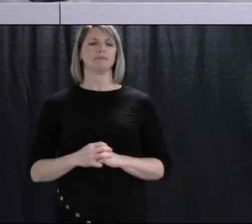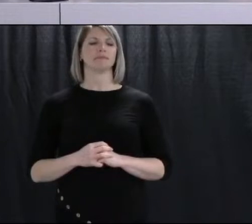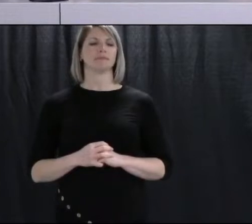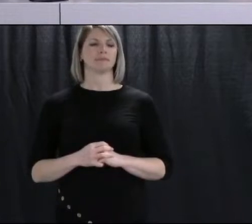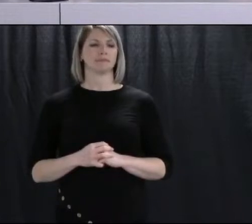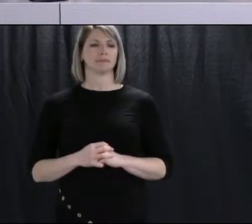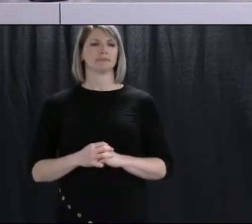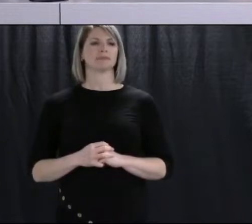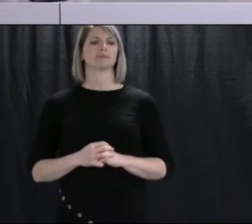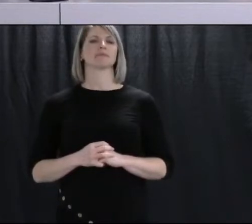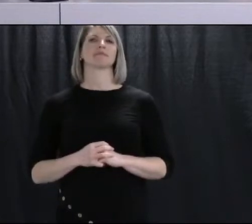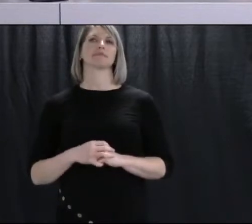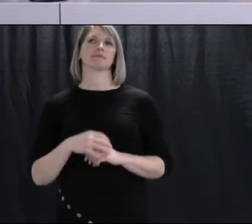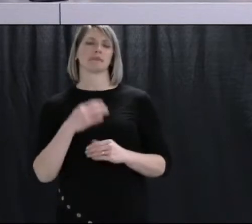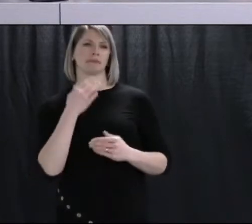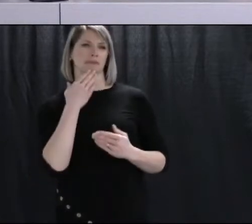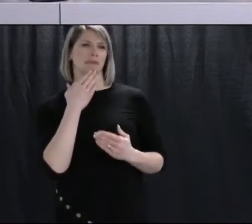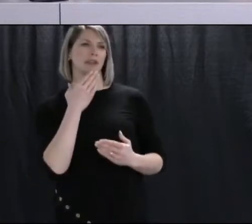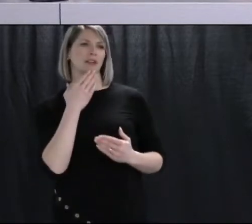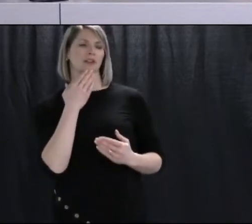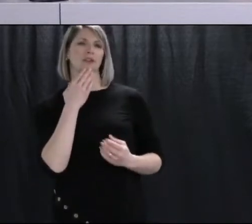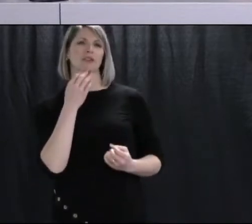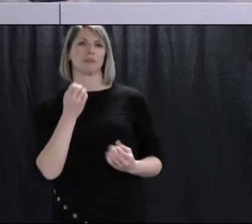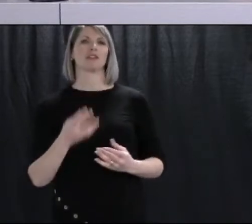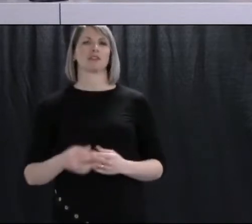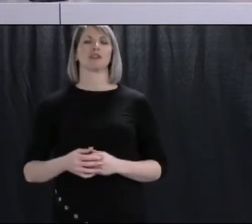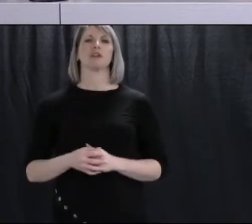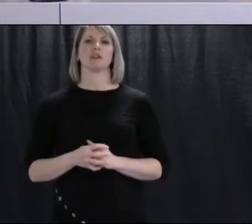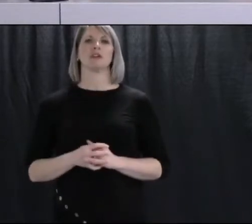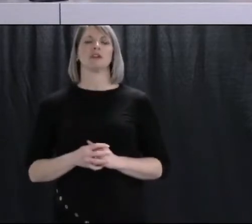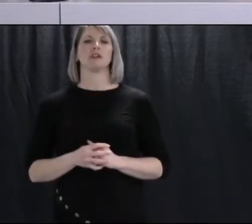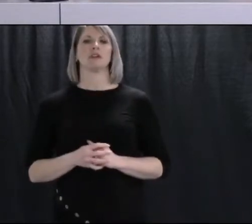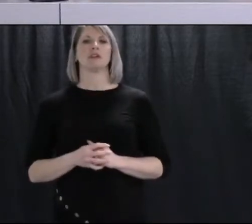Thank you very much for making yourselves available once again.